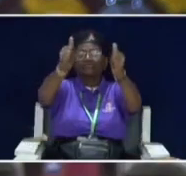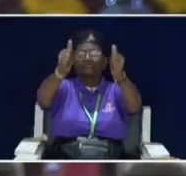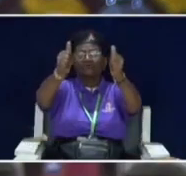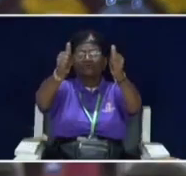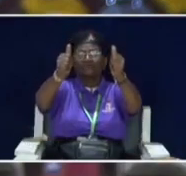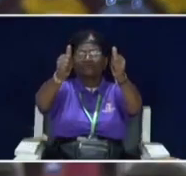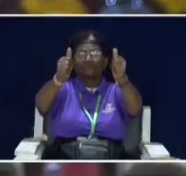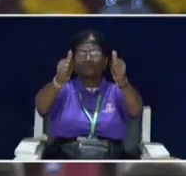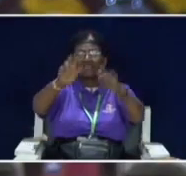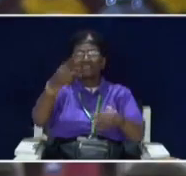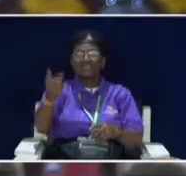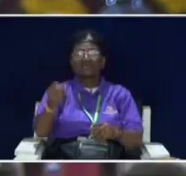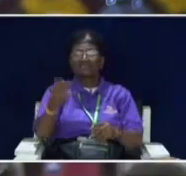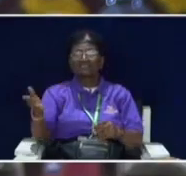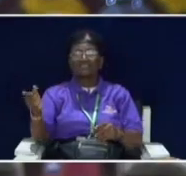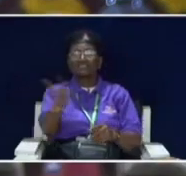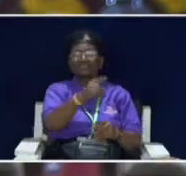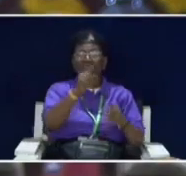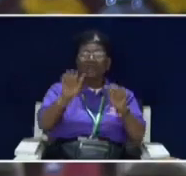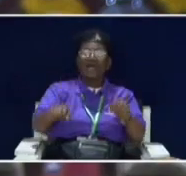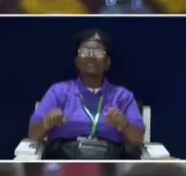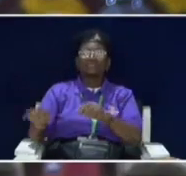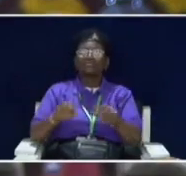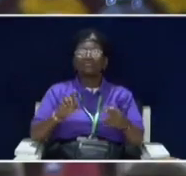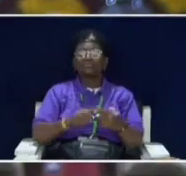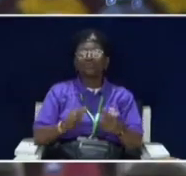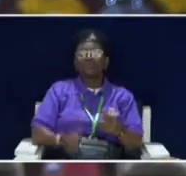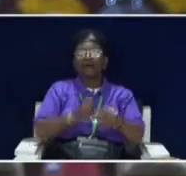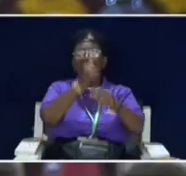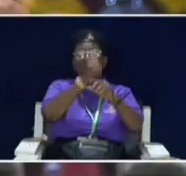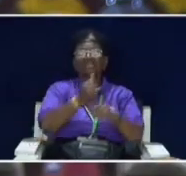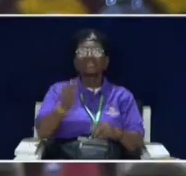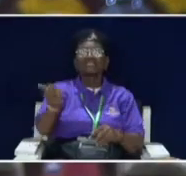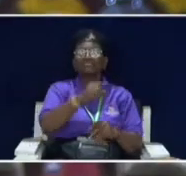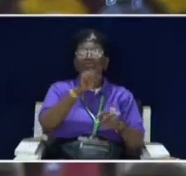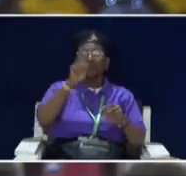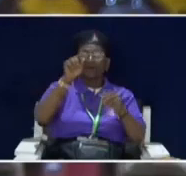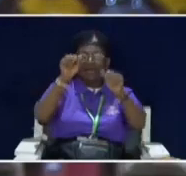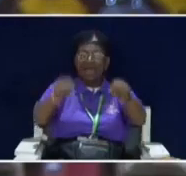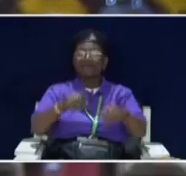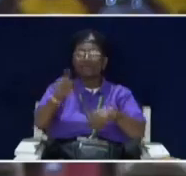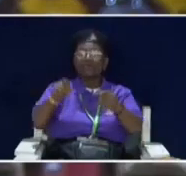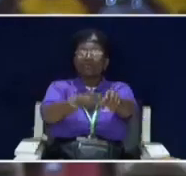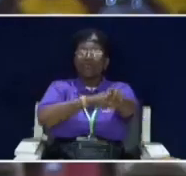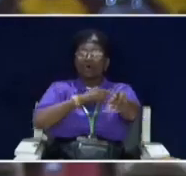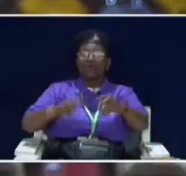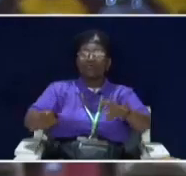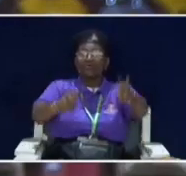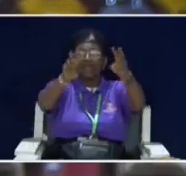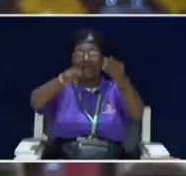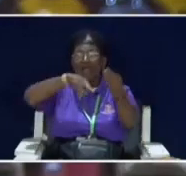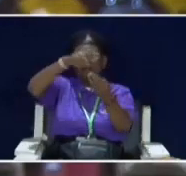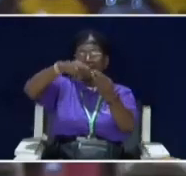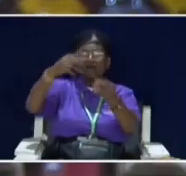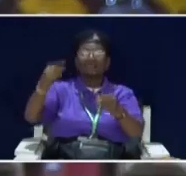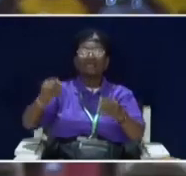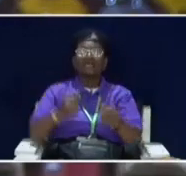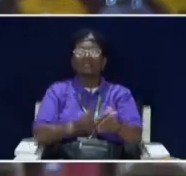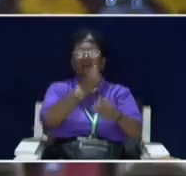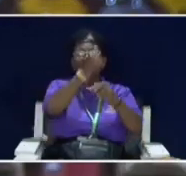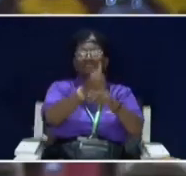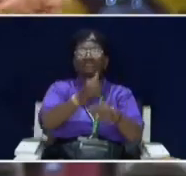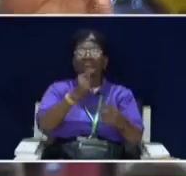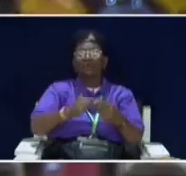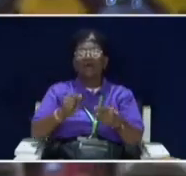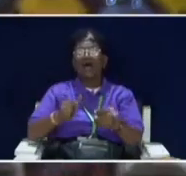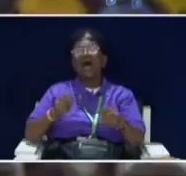The second thing you can do to a mountain is you can go the long way around the mountain. In order to avoid the